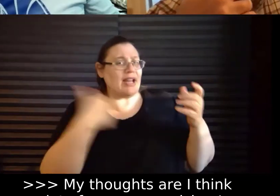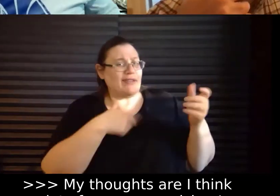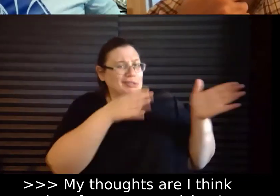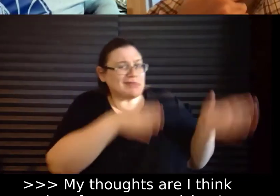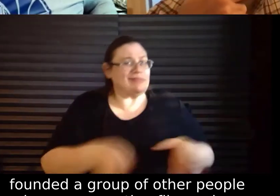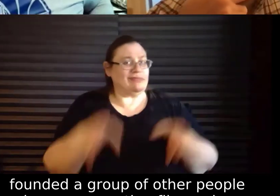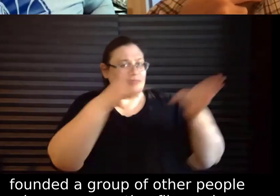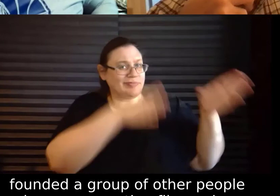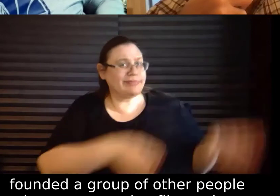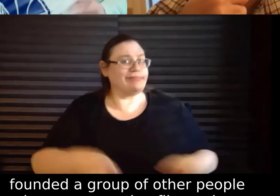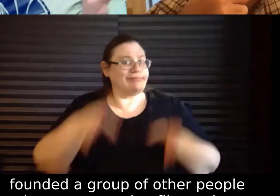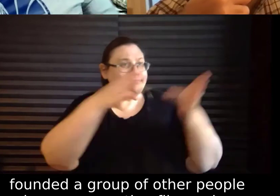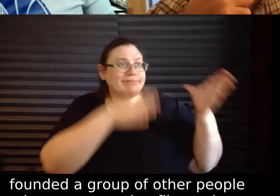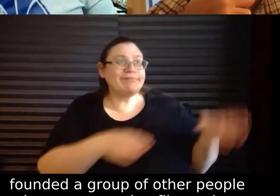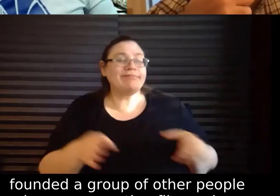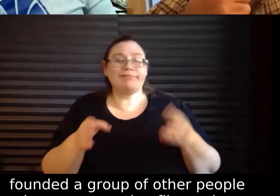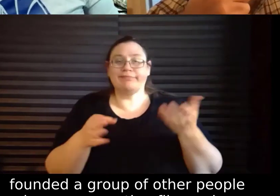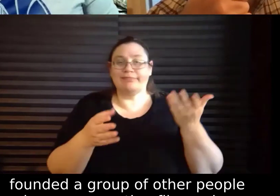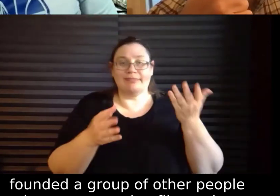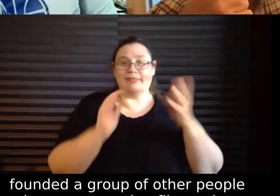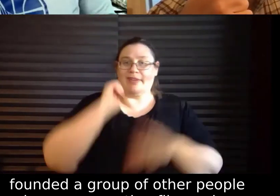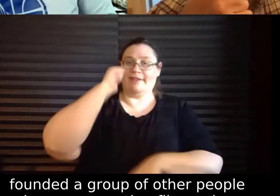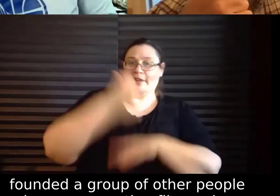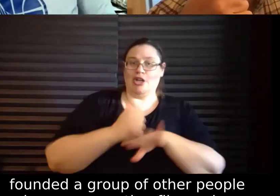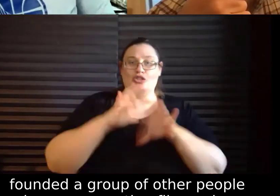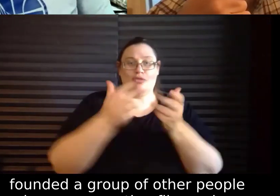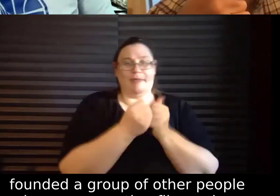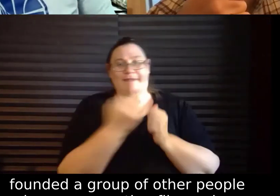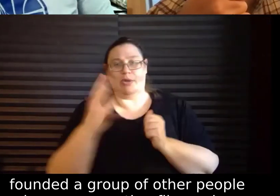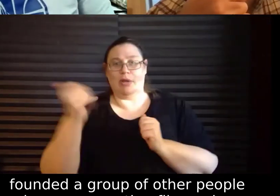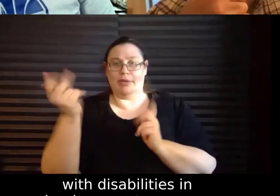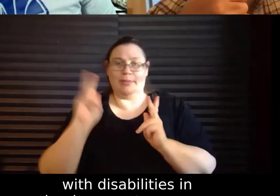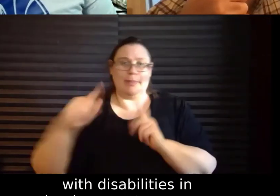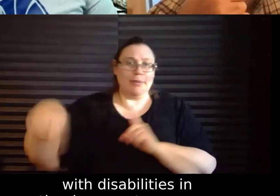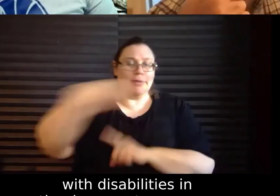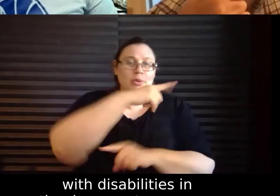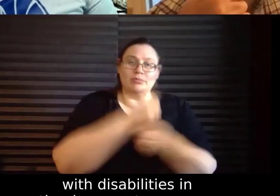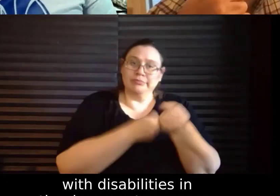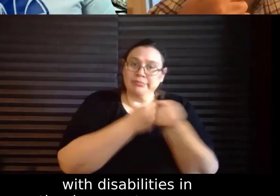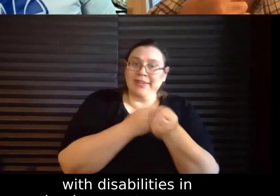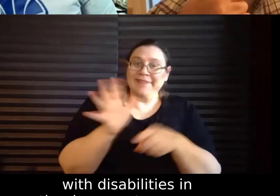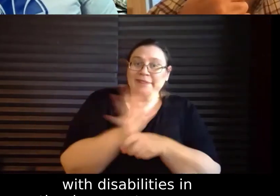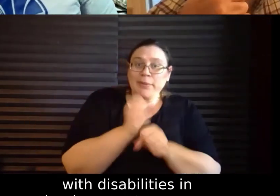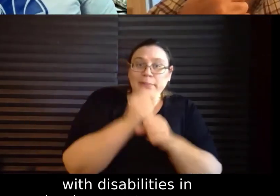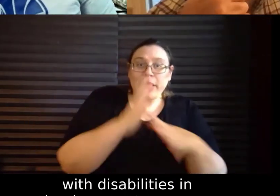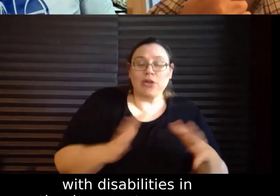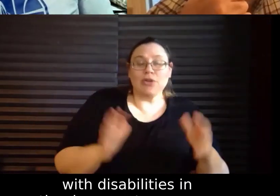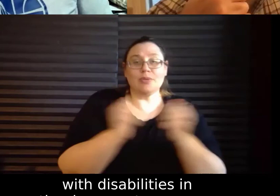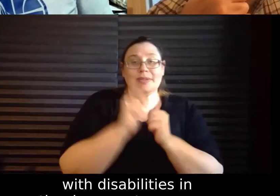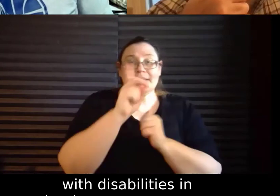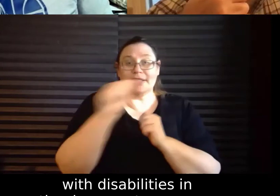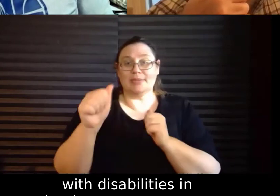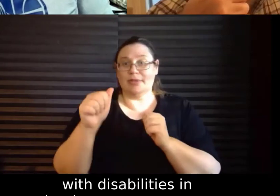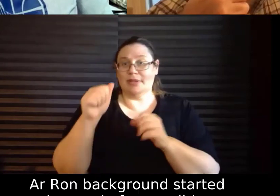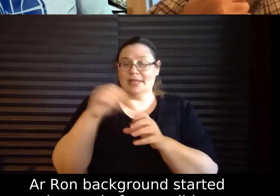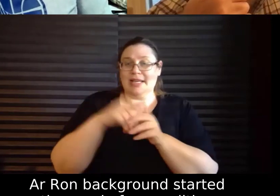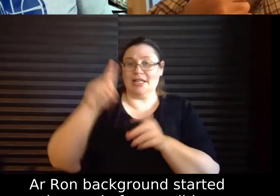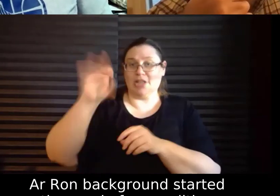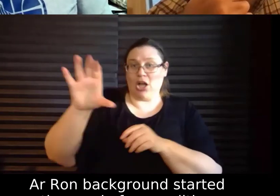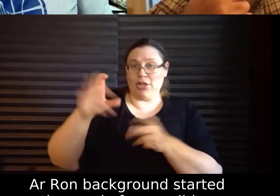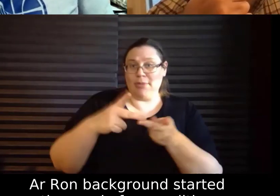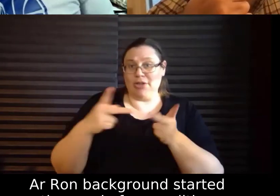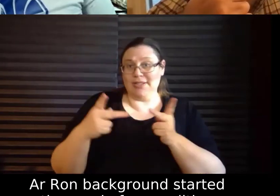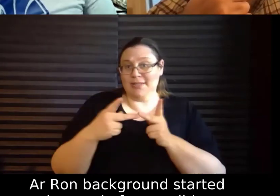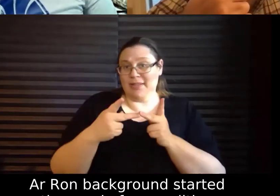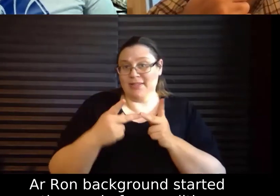and I founded a group with a few other people who are supporting filmmakers with disabilities in the documentary space.